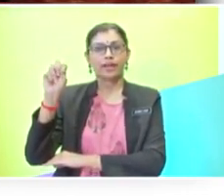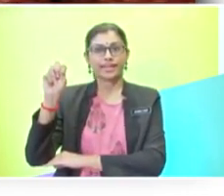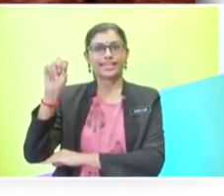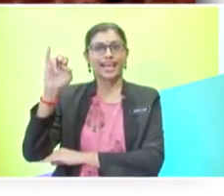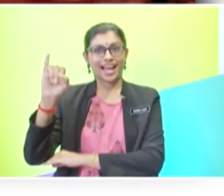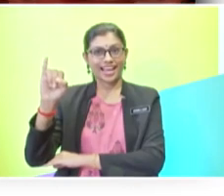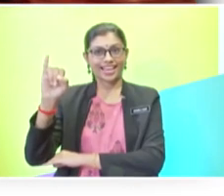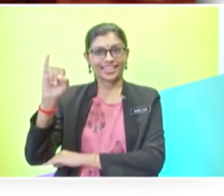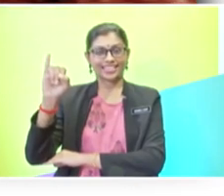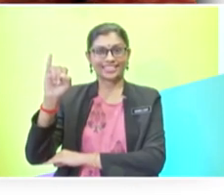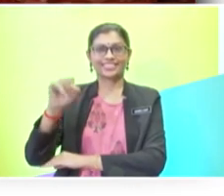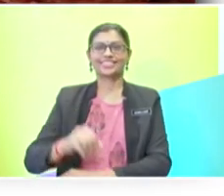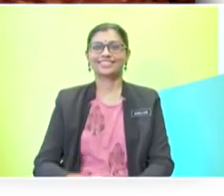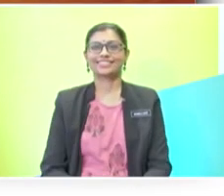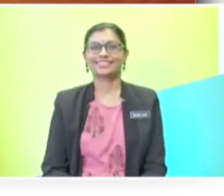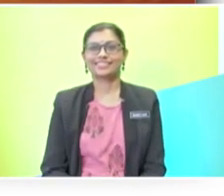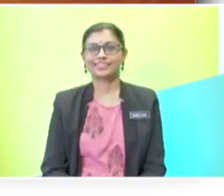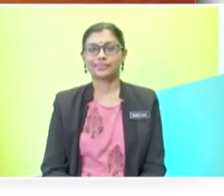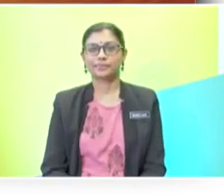P-E-P-P-E-R-O-N-I. Pepperoni.